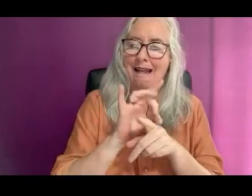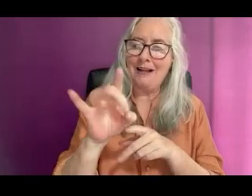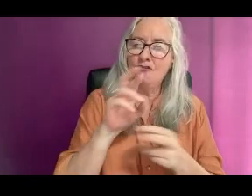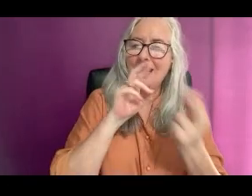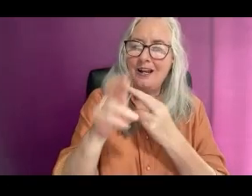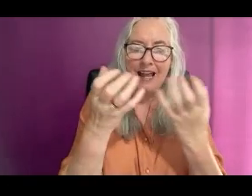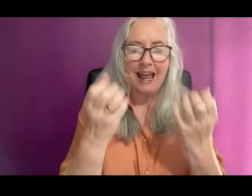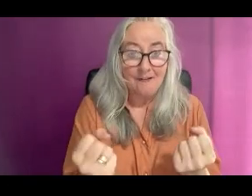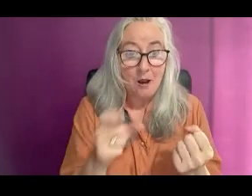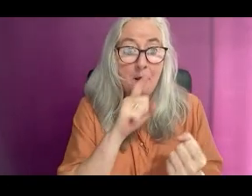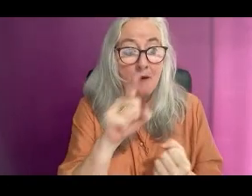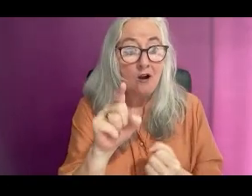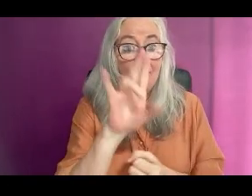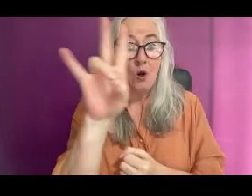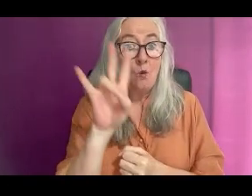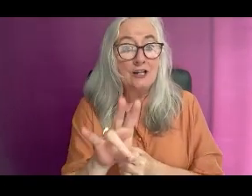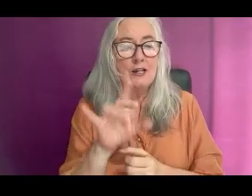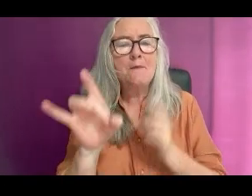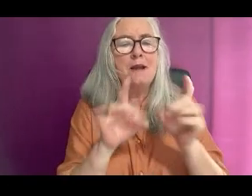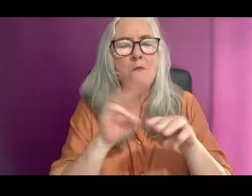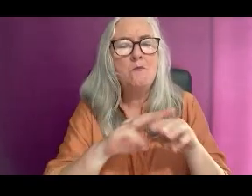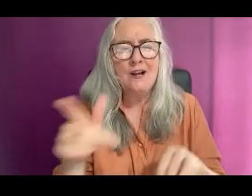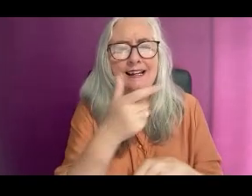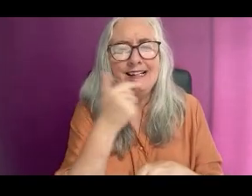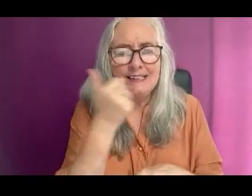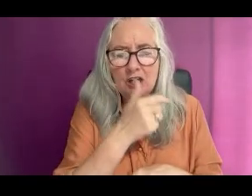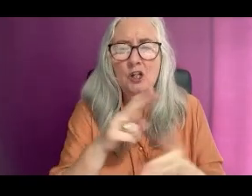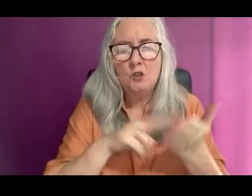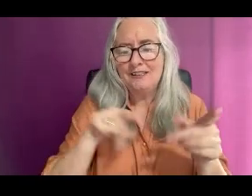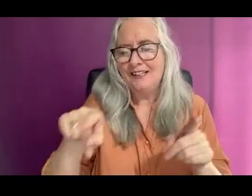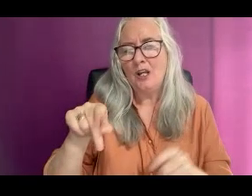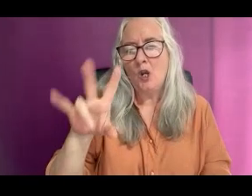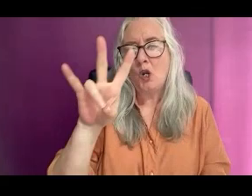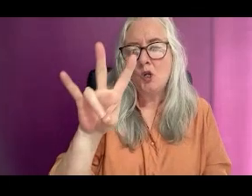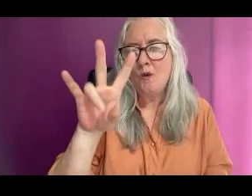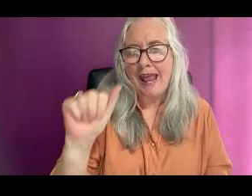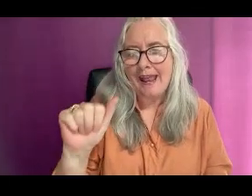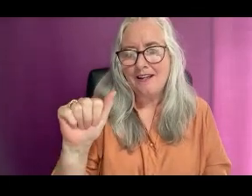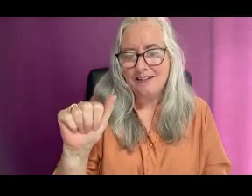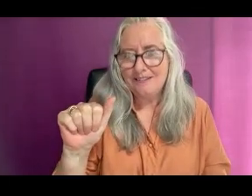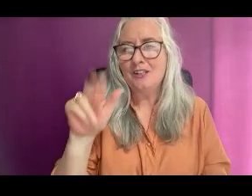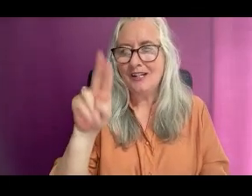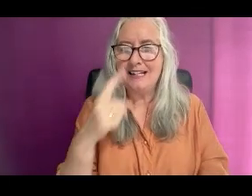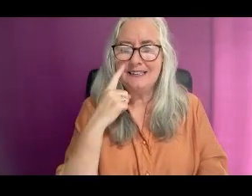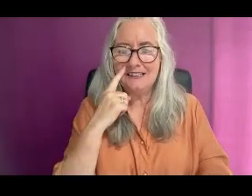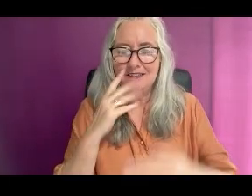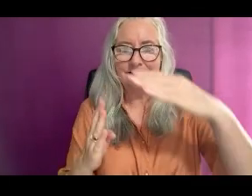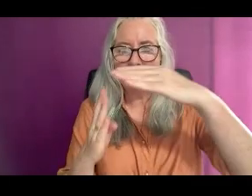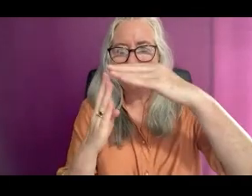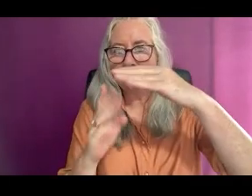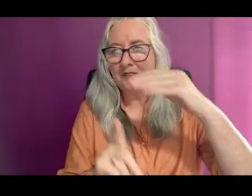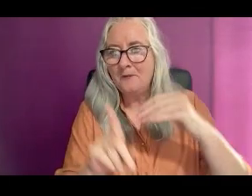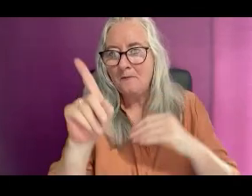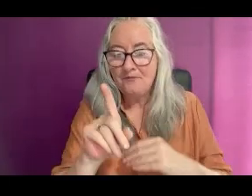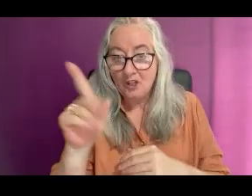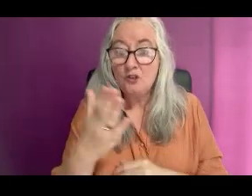for questions, just to make it easier, please use the Q&A, which is on top of your screen. And thank you so much for